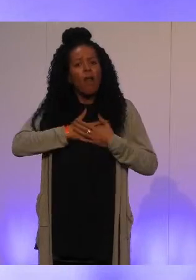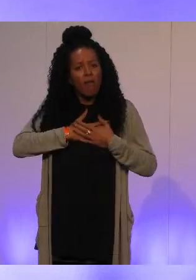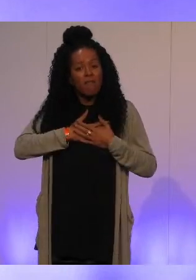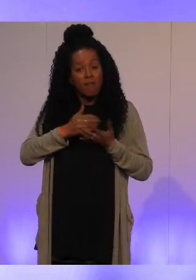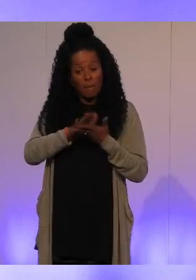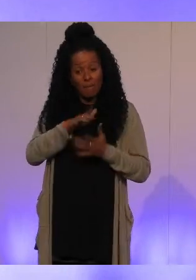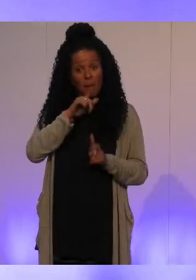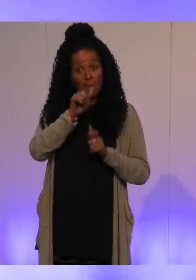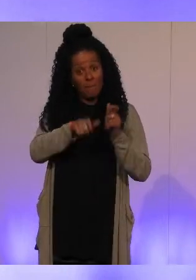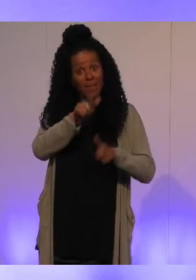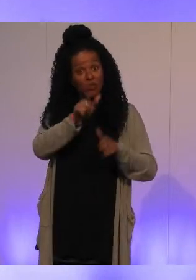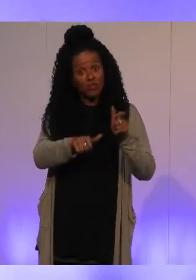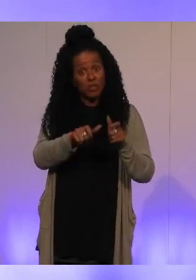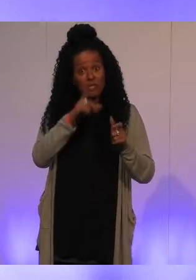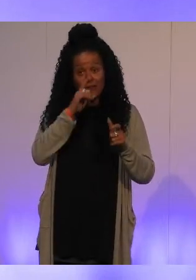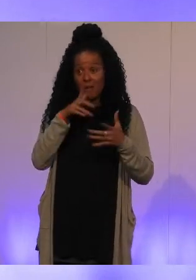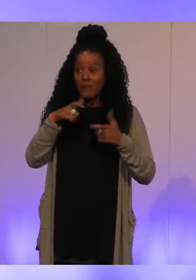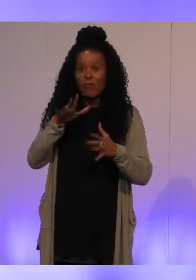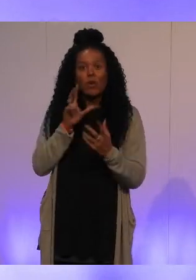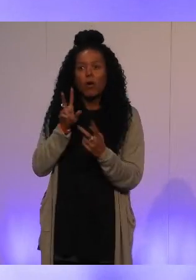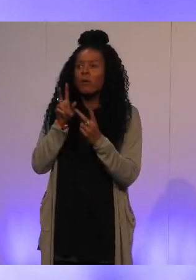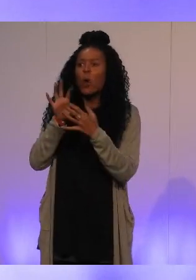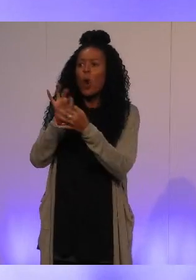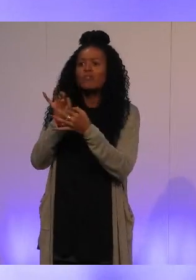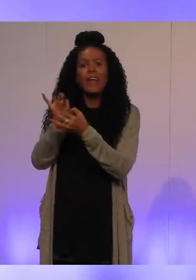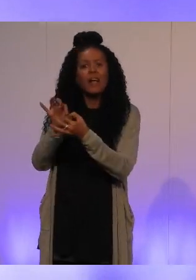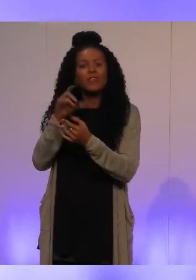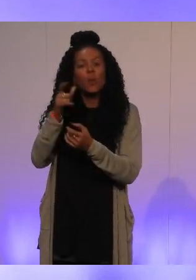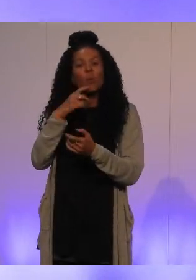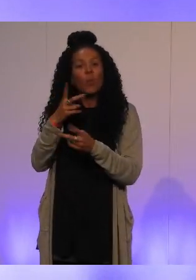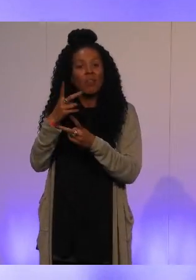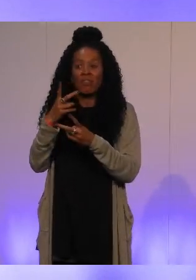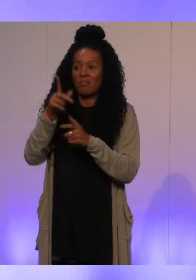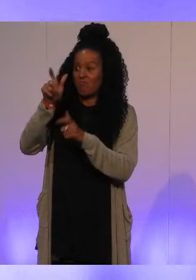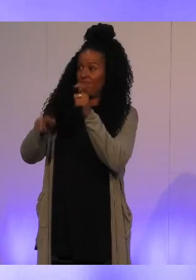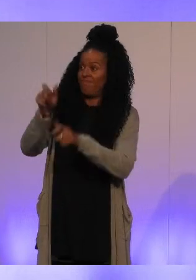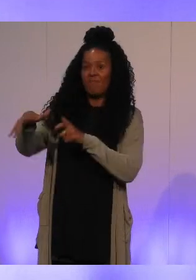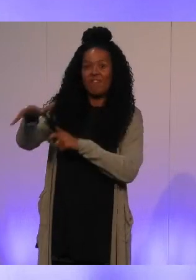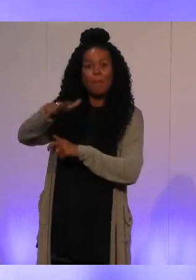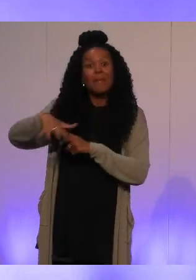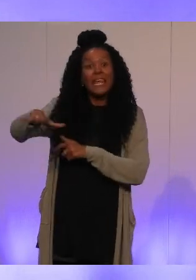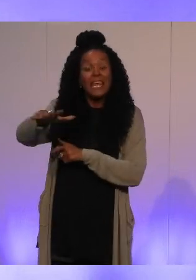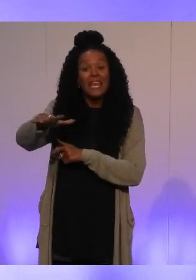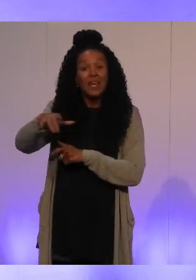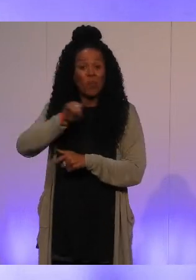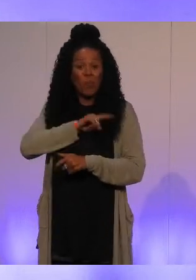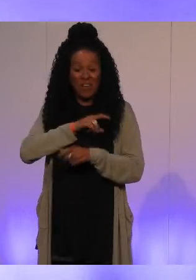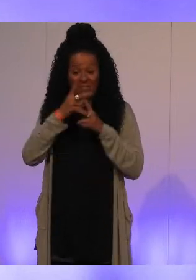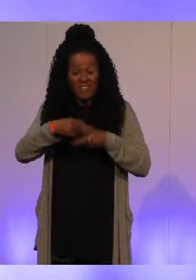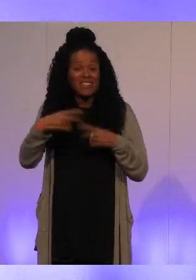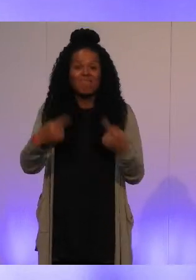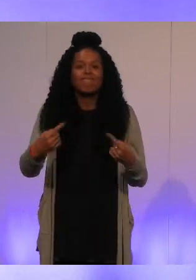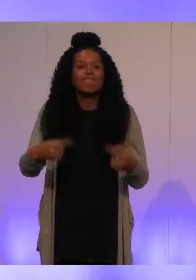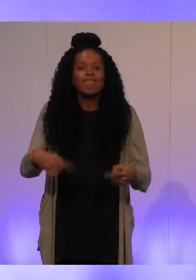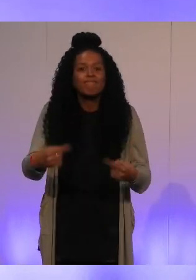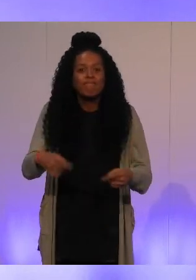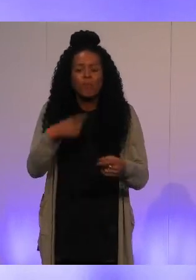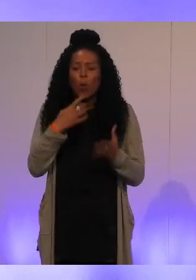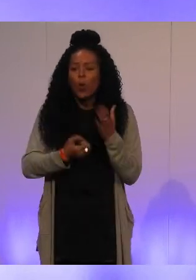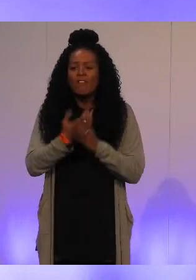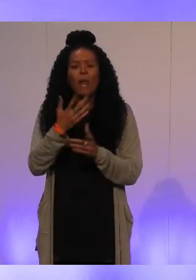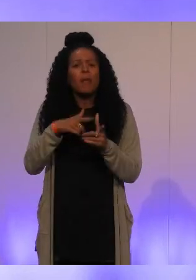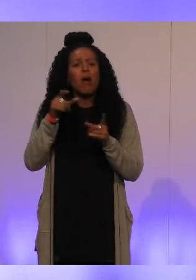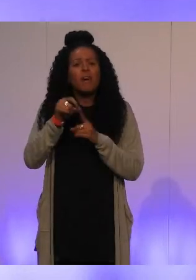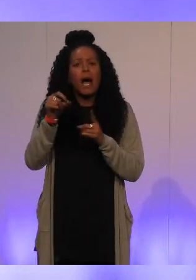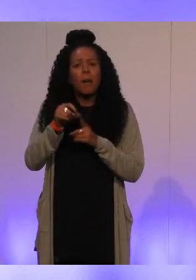enable patients to keep in touch with their relatives whilst visiting was suspended. Or the development of apps, for example